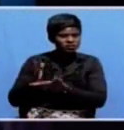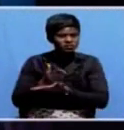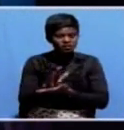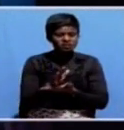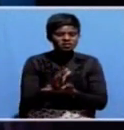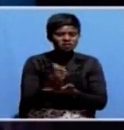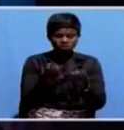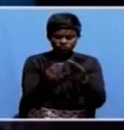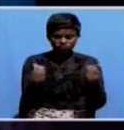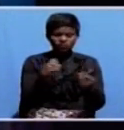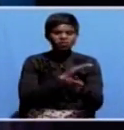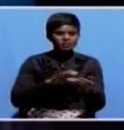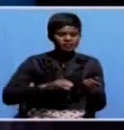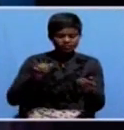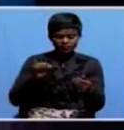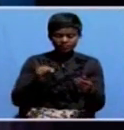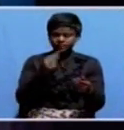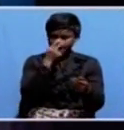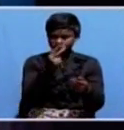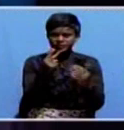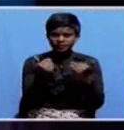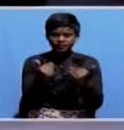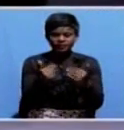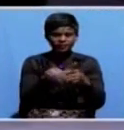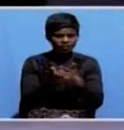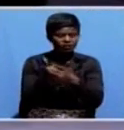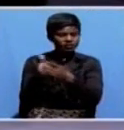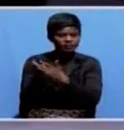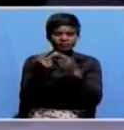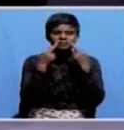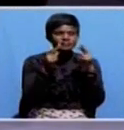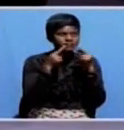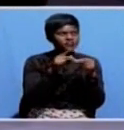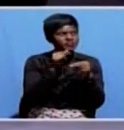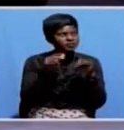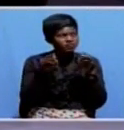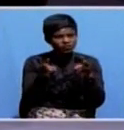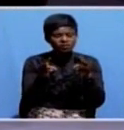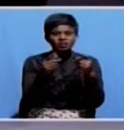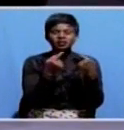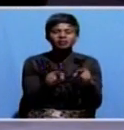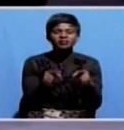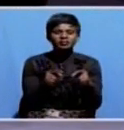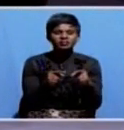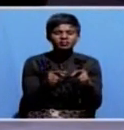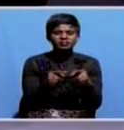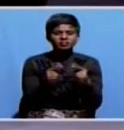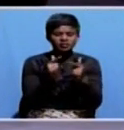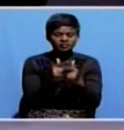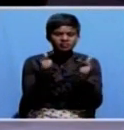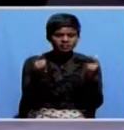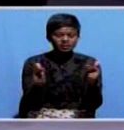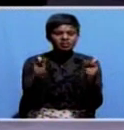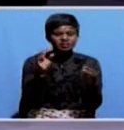few companies. Yes. Wait to see the outcome, unlike how it was done, where a huge number